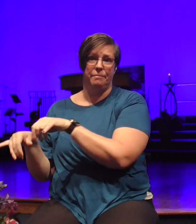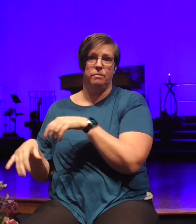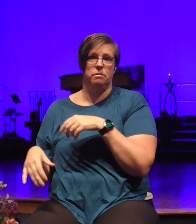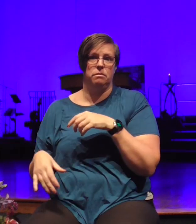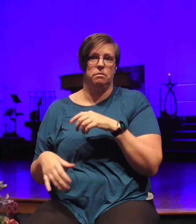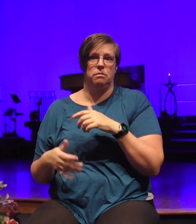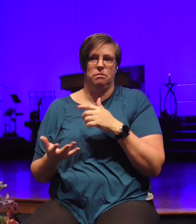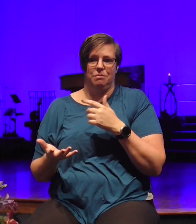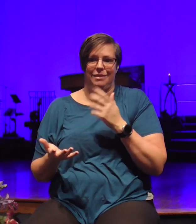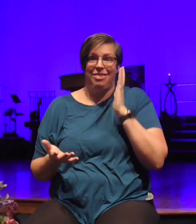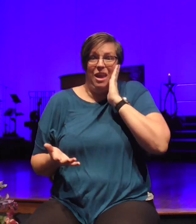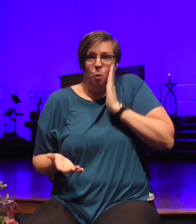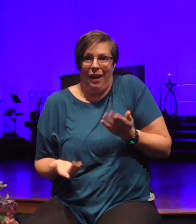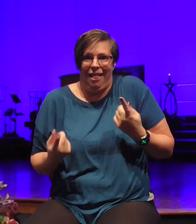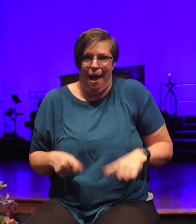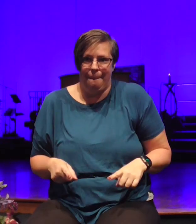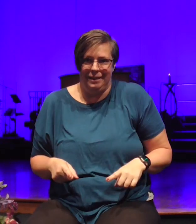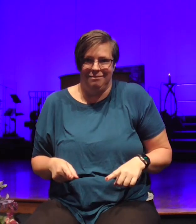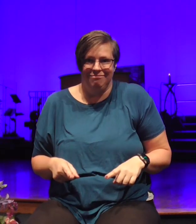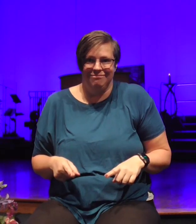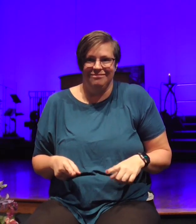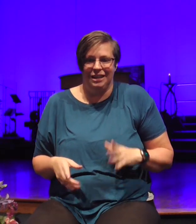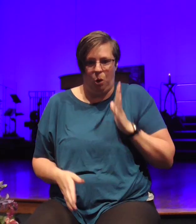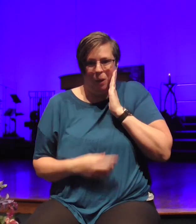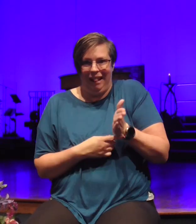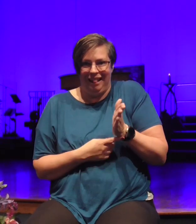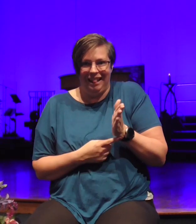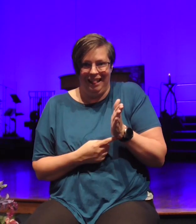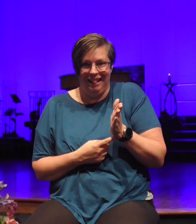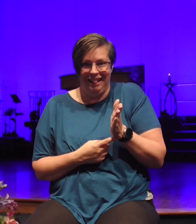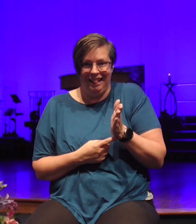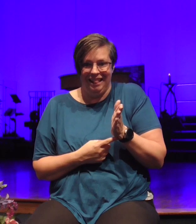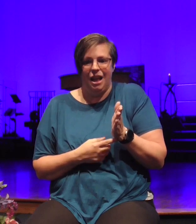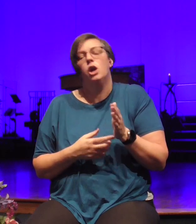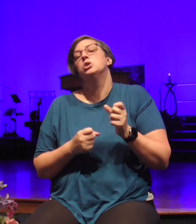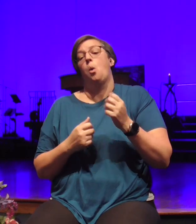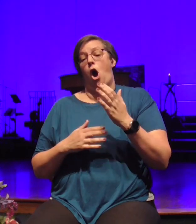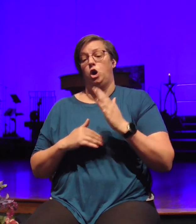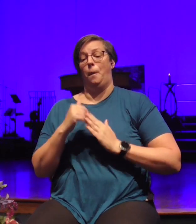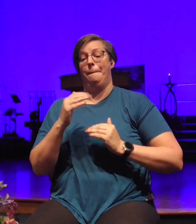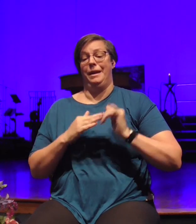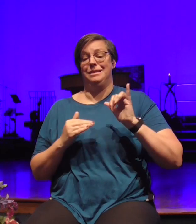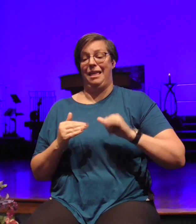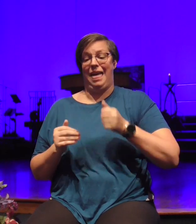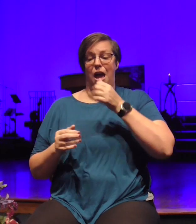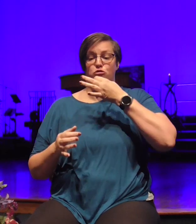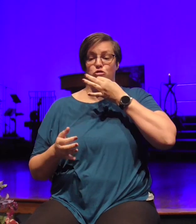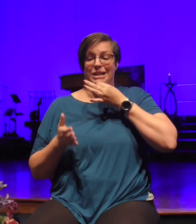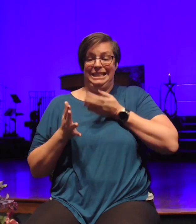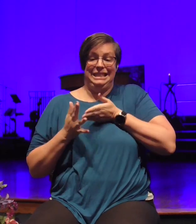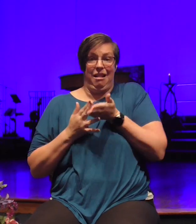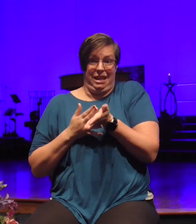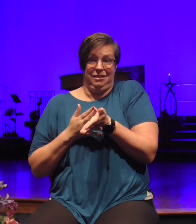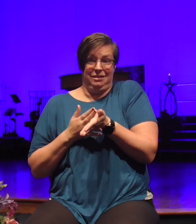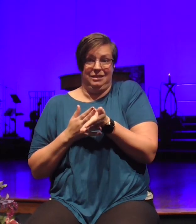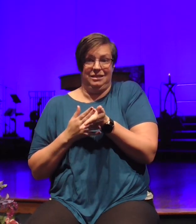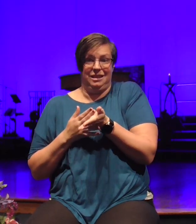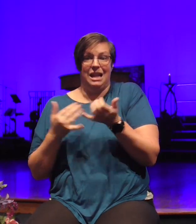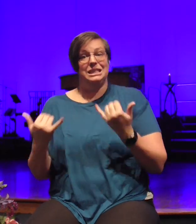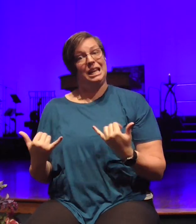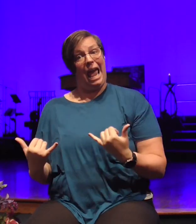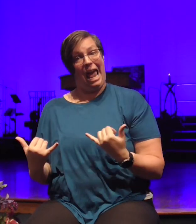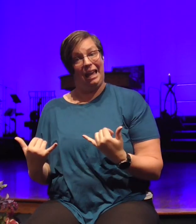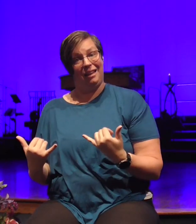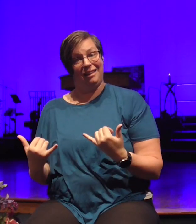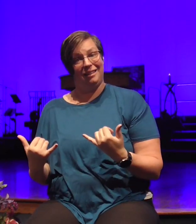happen. It's that it will. And are we building spiritual resilience today, now for ourselves,